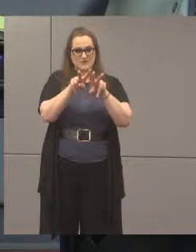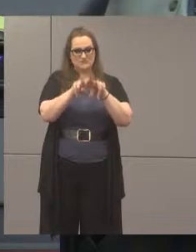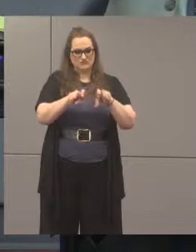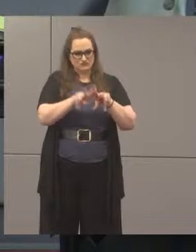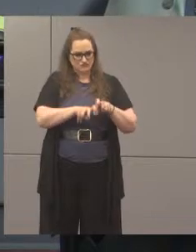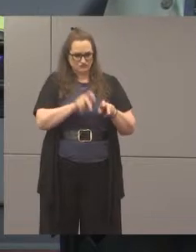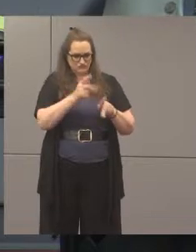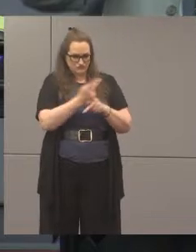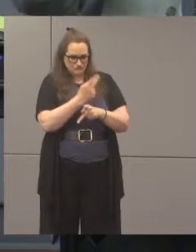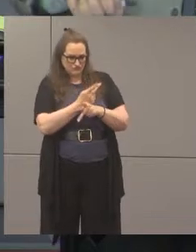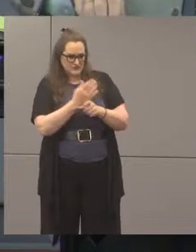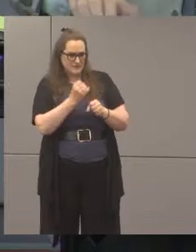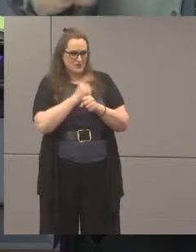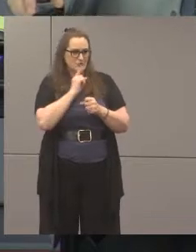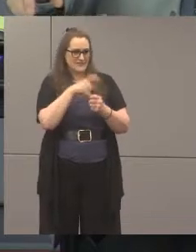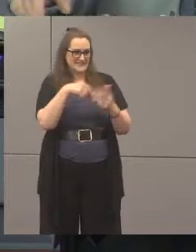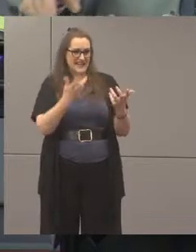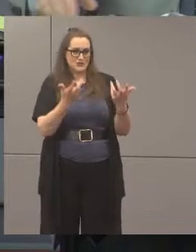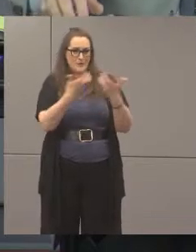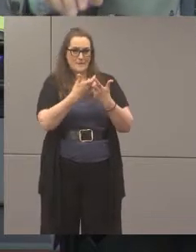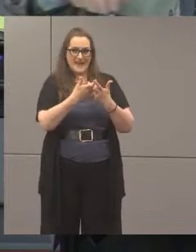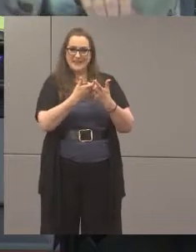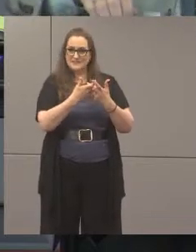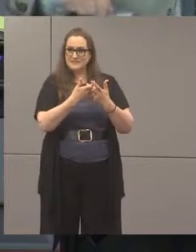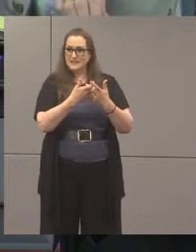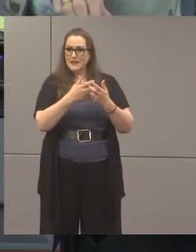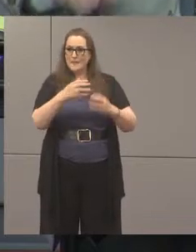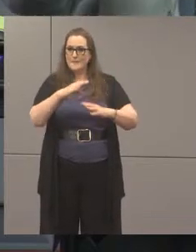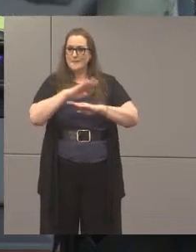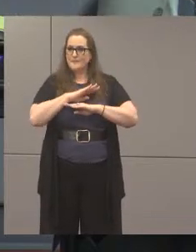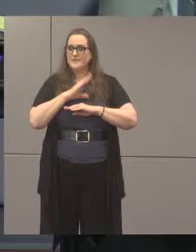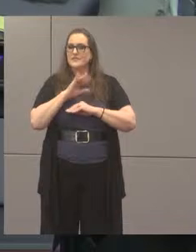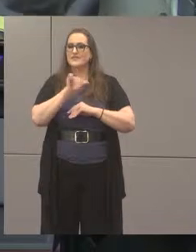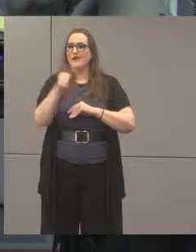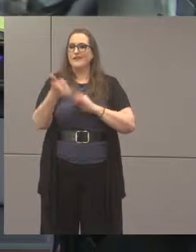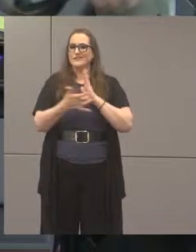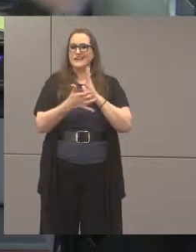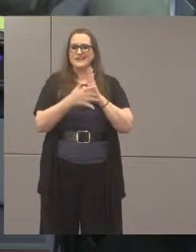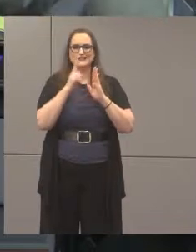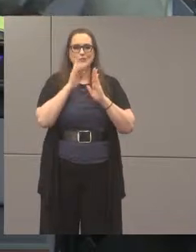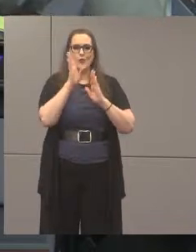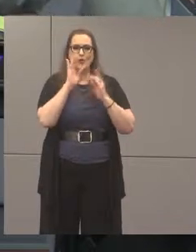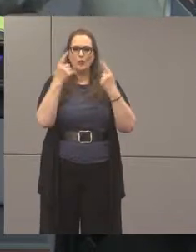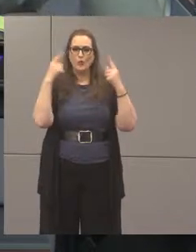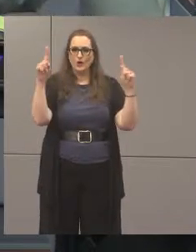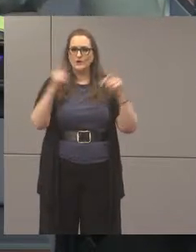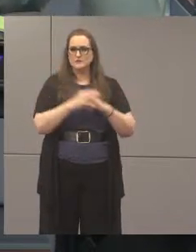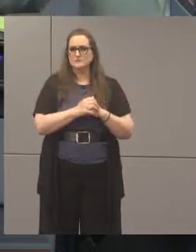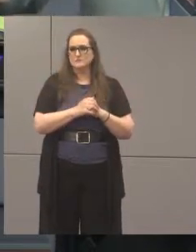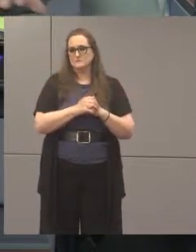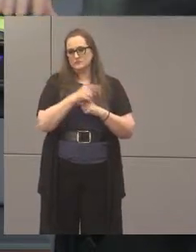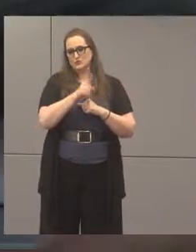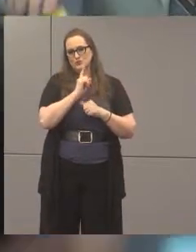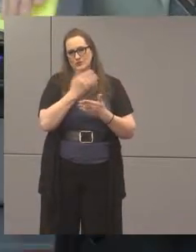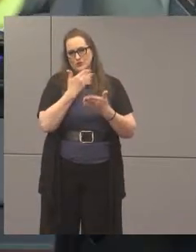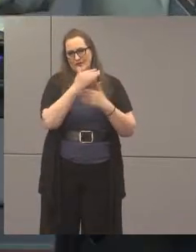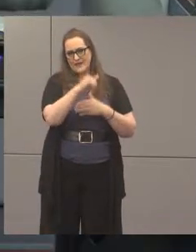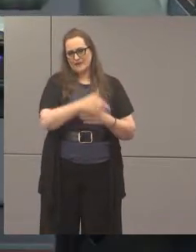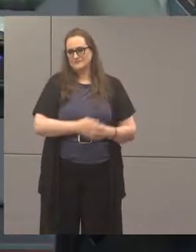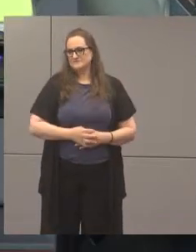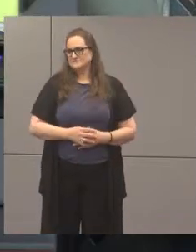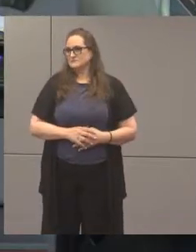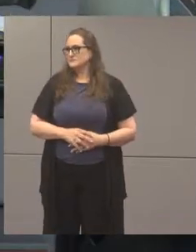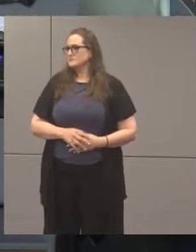to match and fit the other technologies so it works. So they're really good at that.